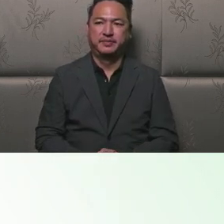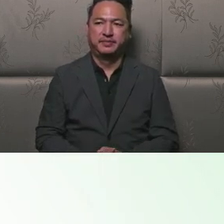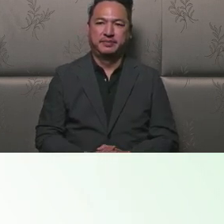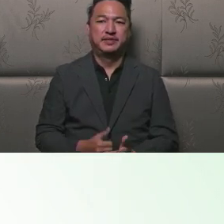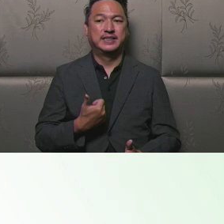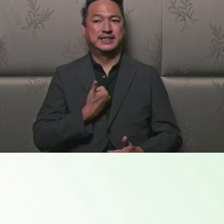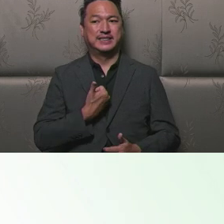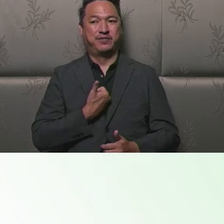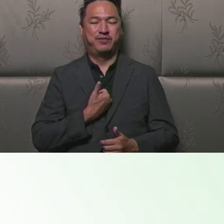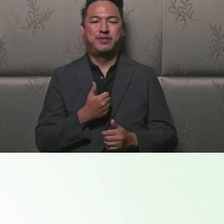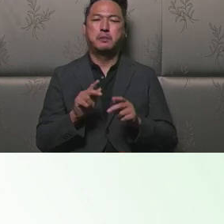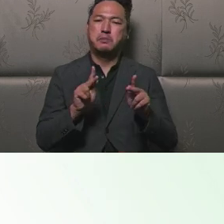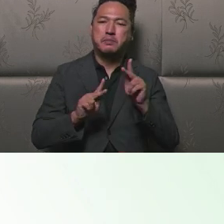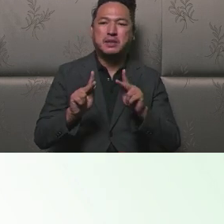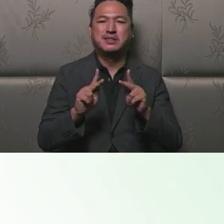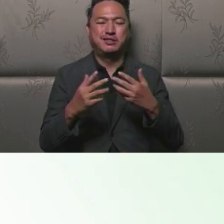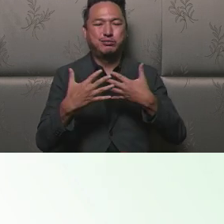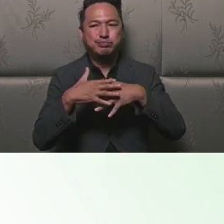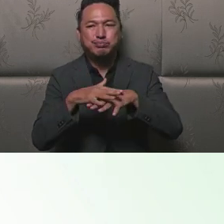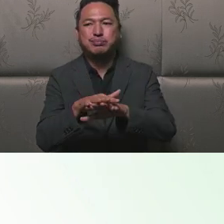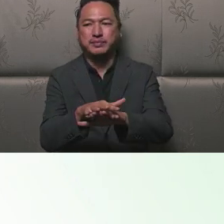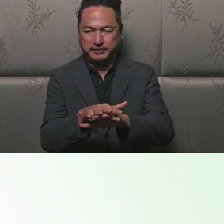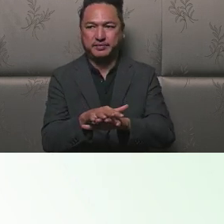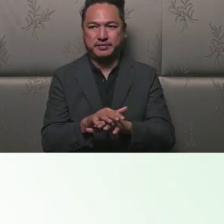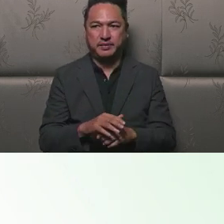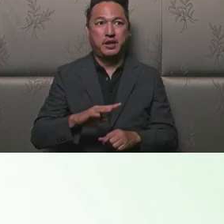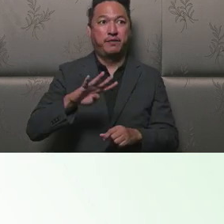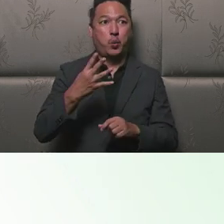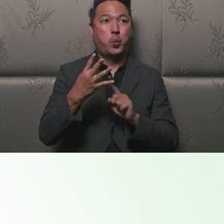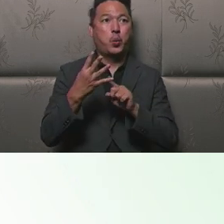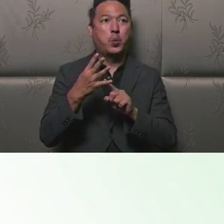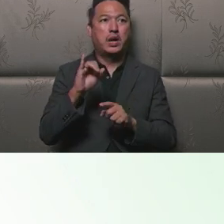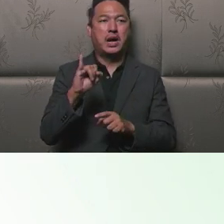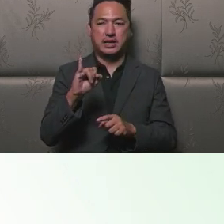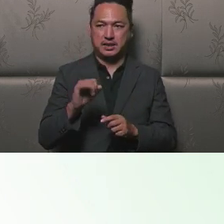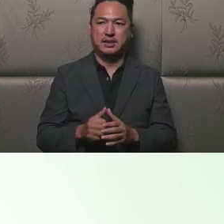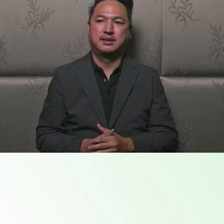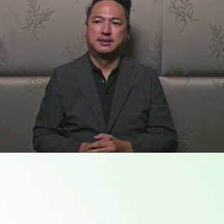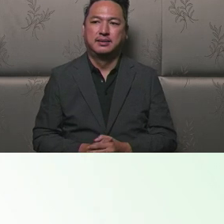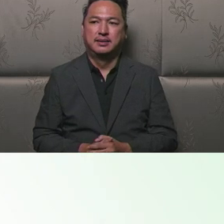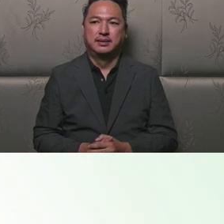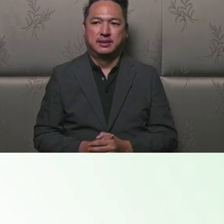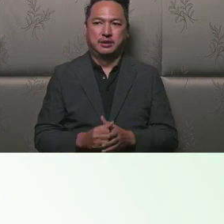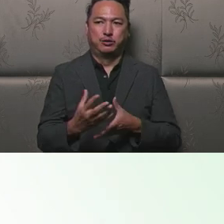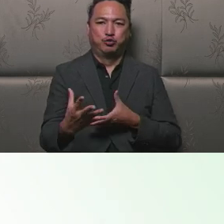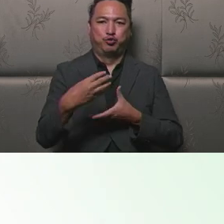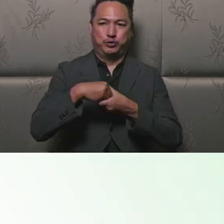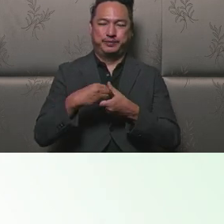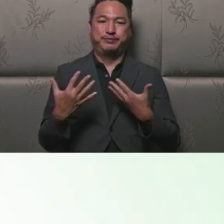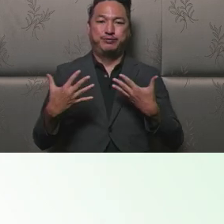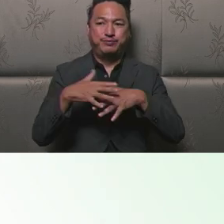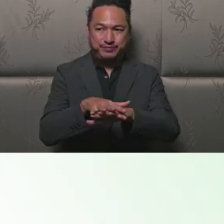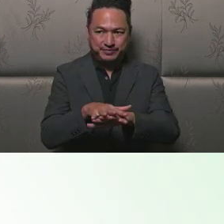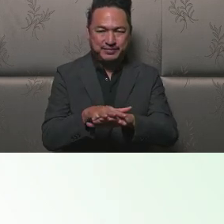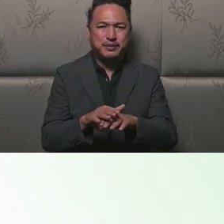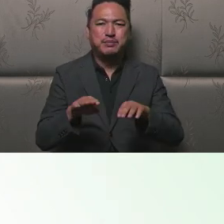tasks in relation to the things that they already know, their realities and their shared experiences? How are the activities